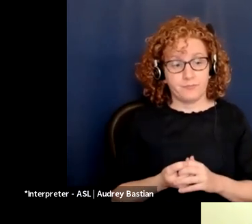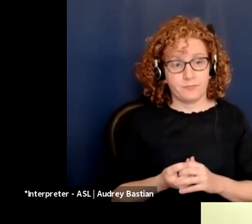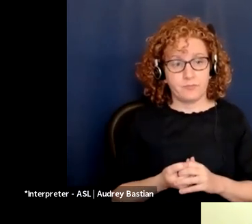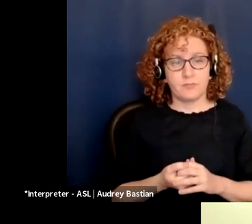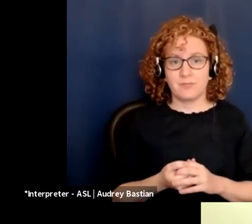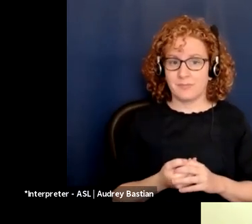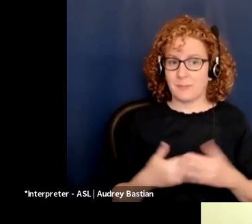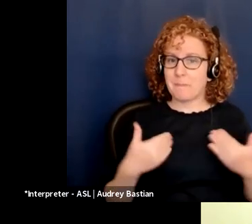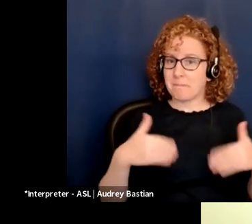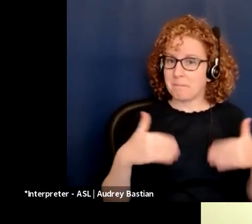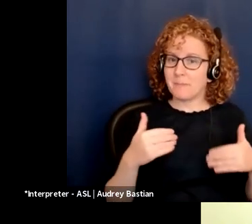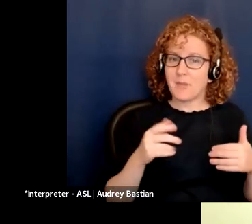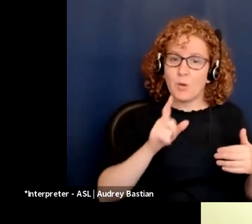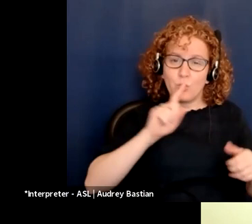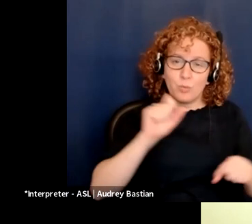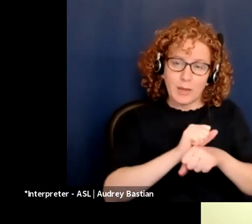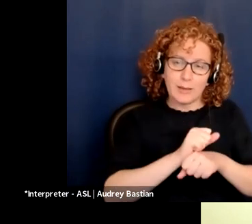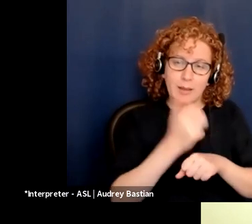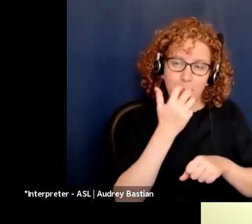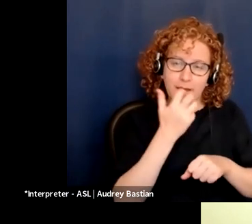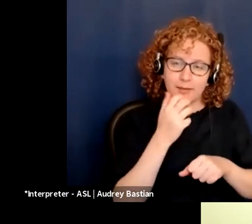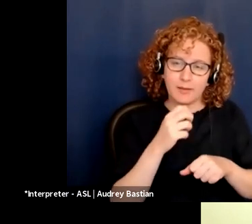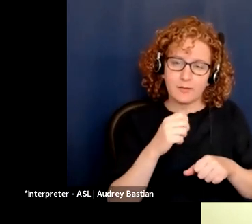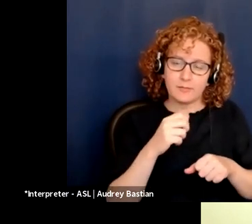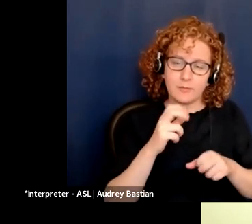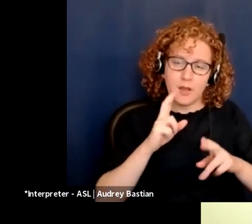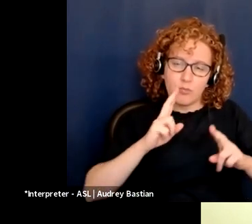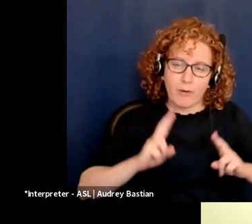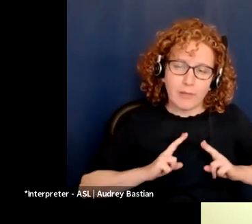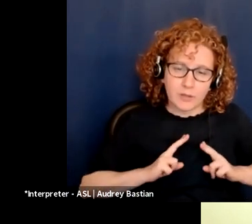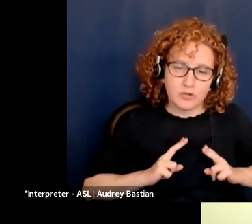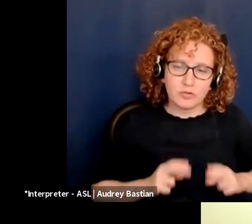has been a really amazing privilege.